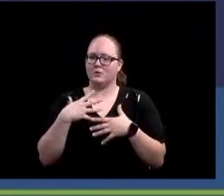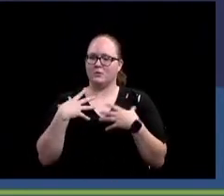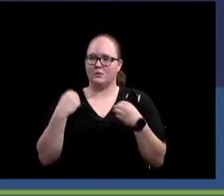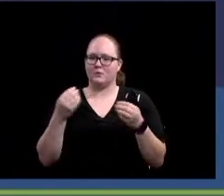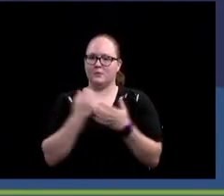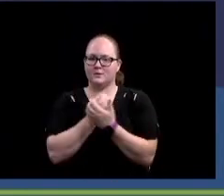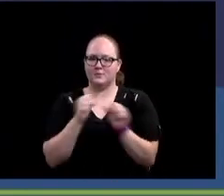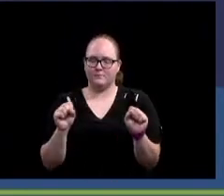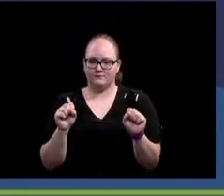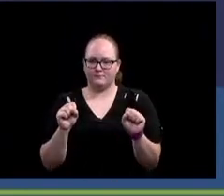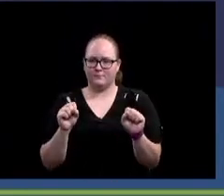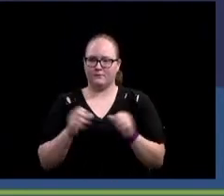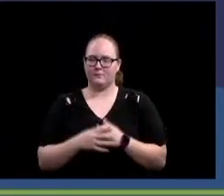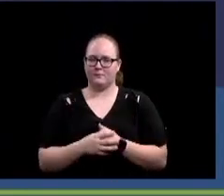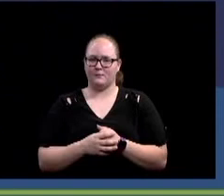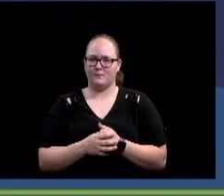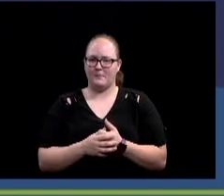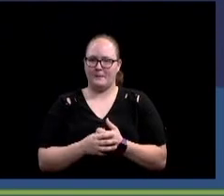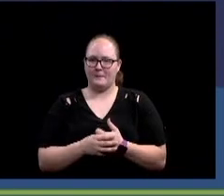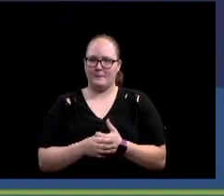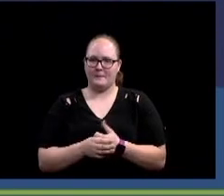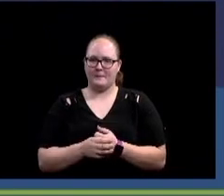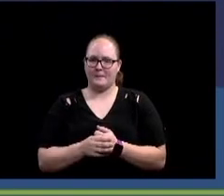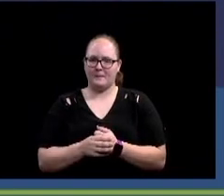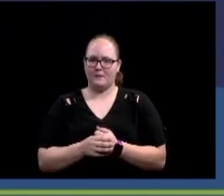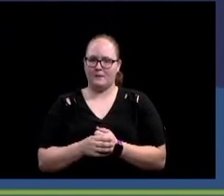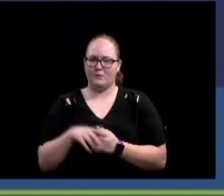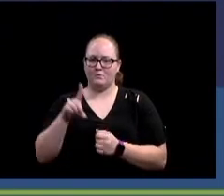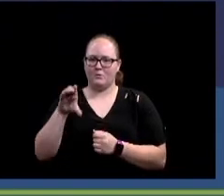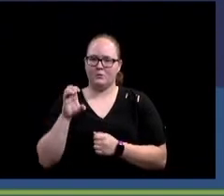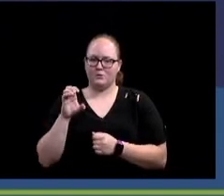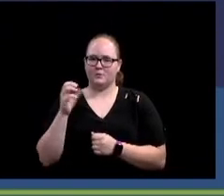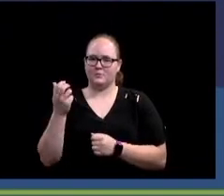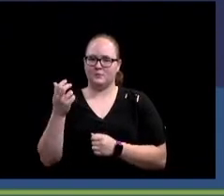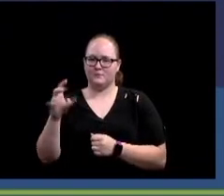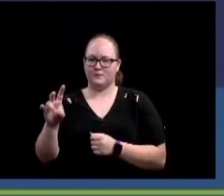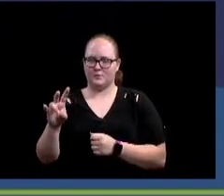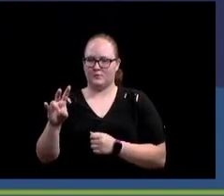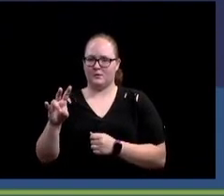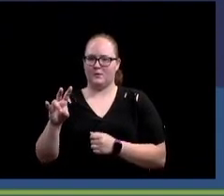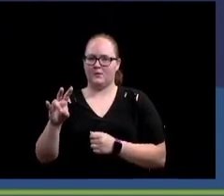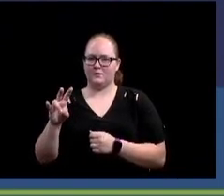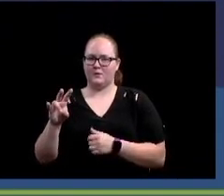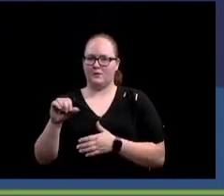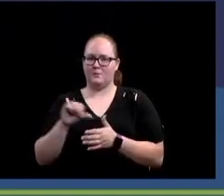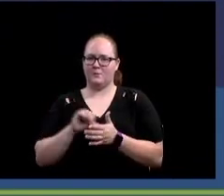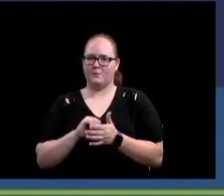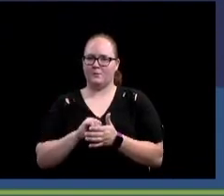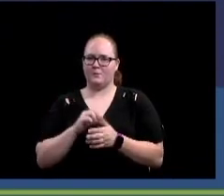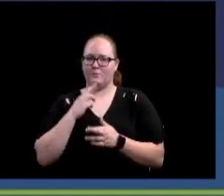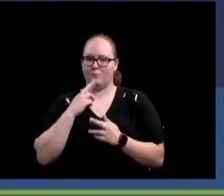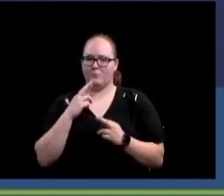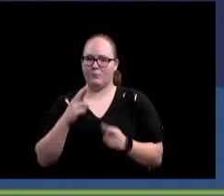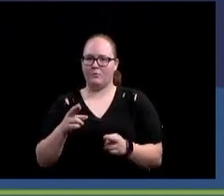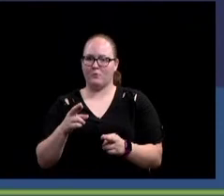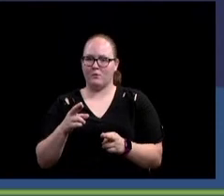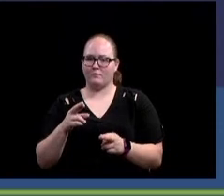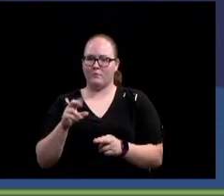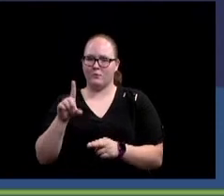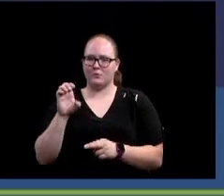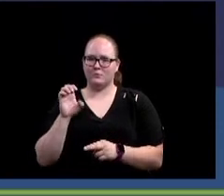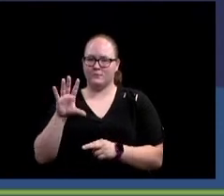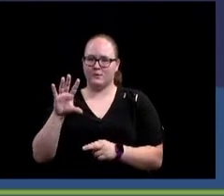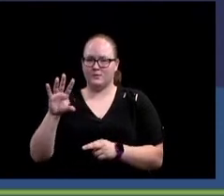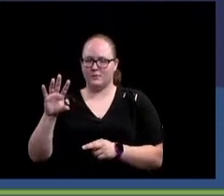The 117-page report provides a total of 156 recommendations and action items combined.